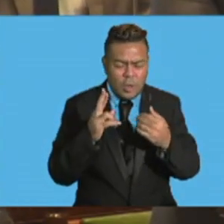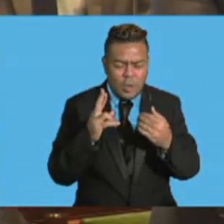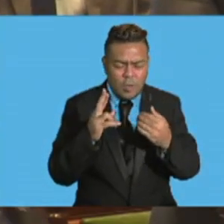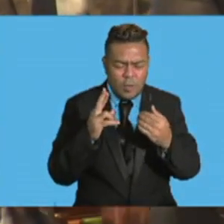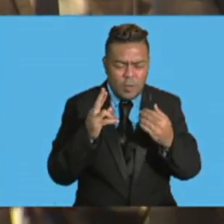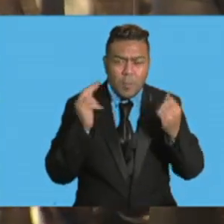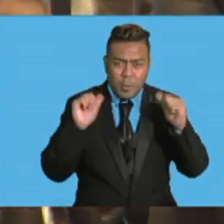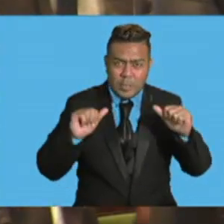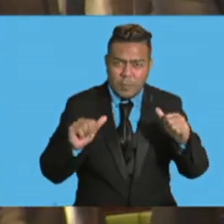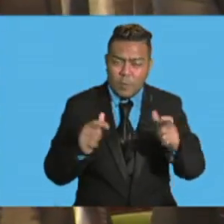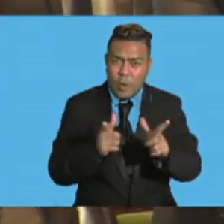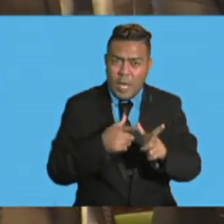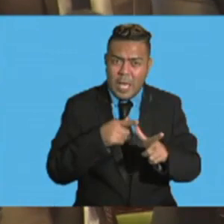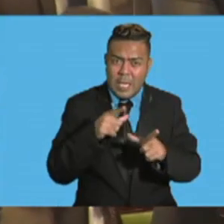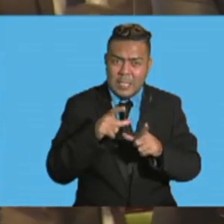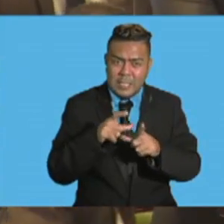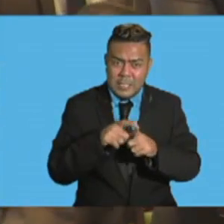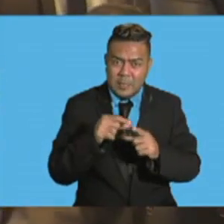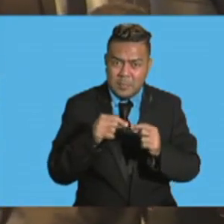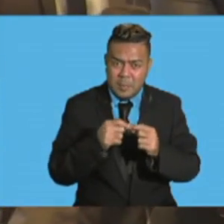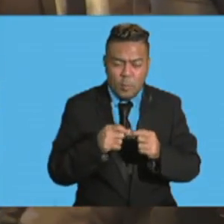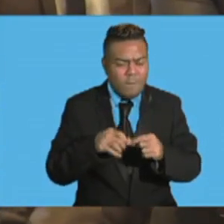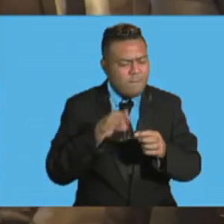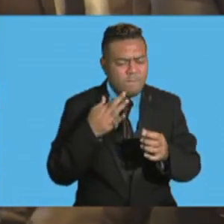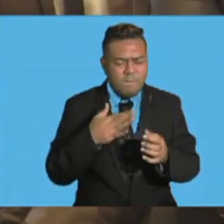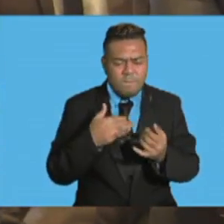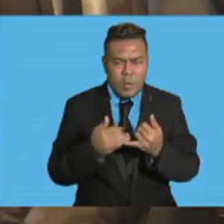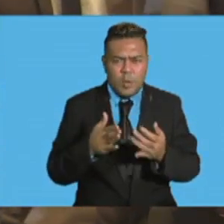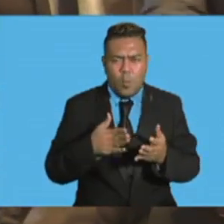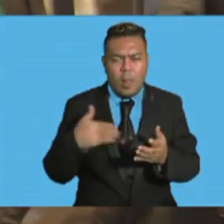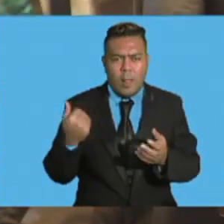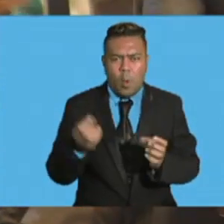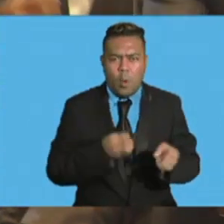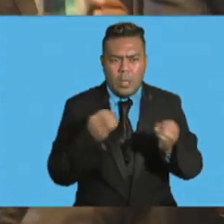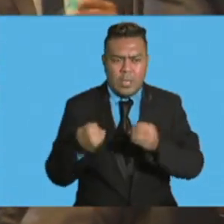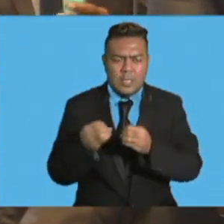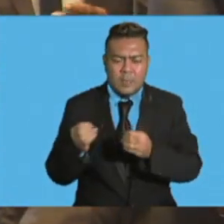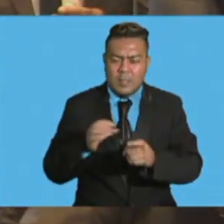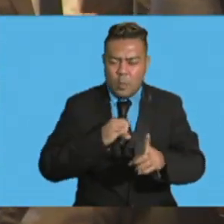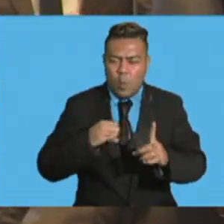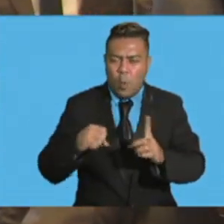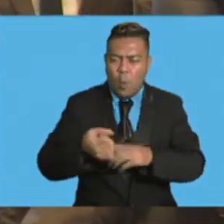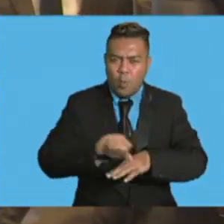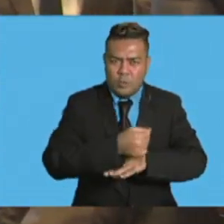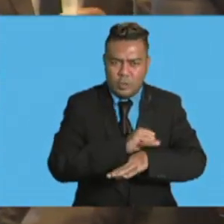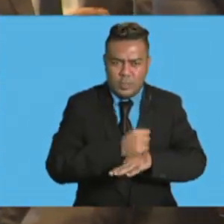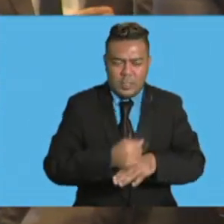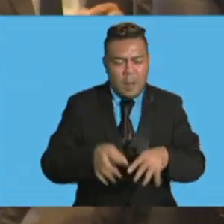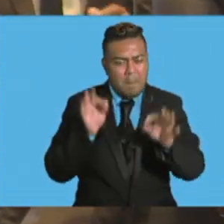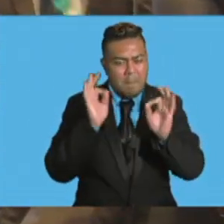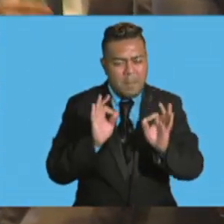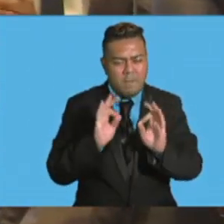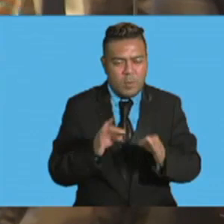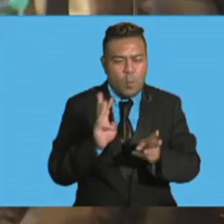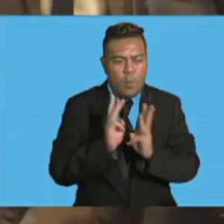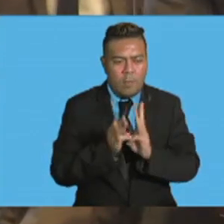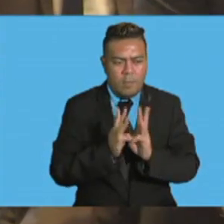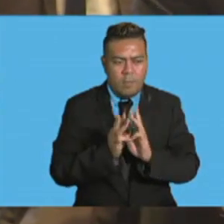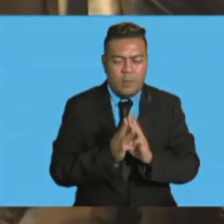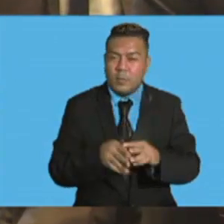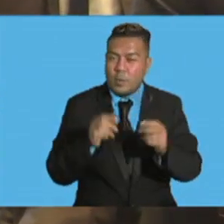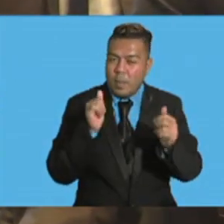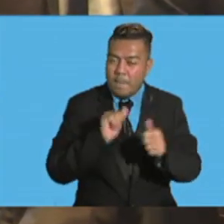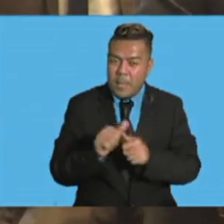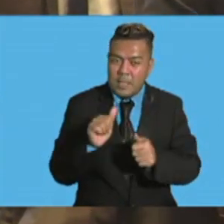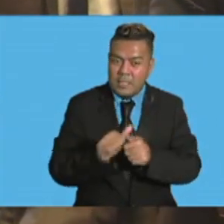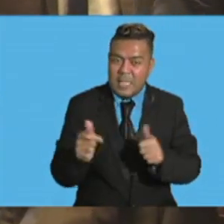the event was very well organized, surrounded by the beautiful ocean and helped by the perfect weather. It has been hailed as one of the